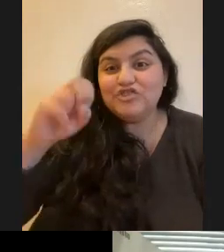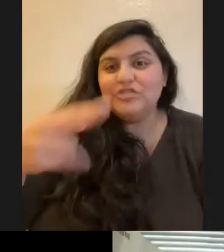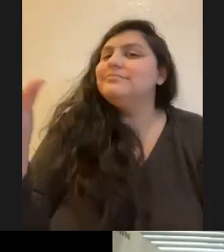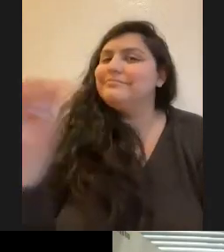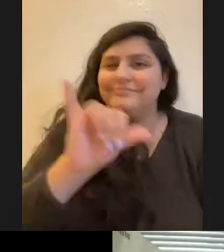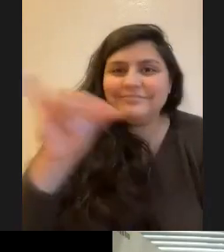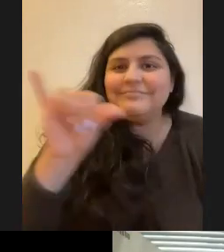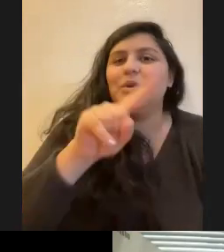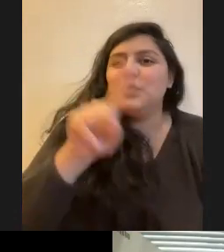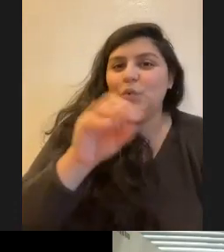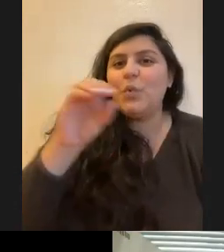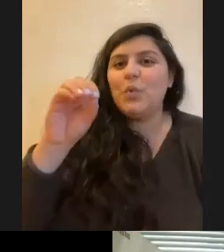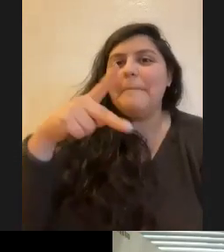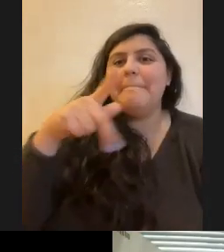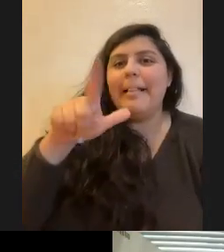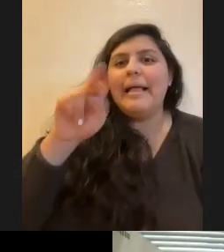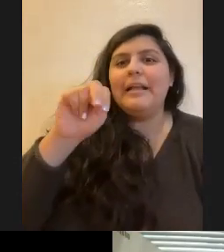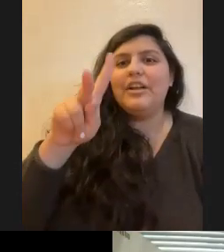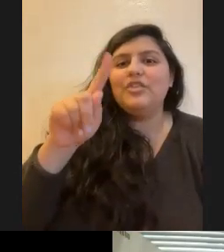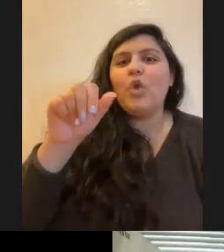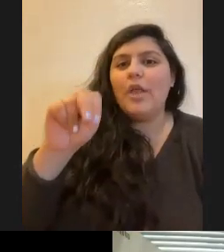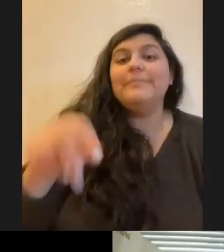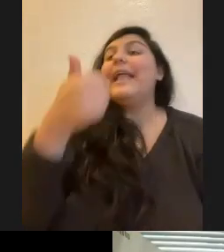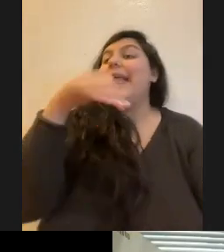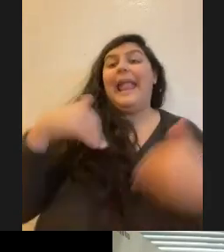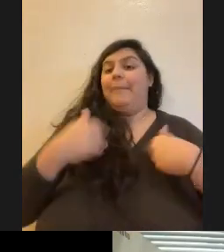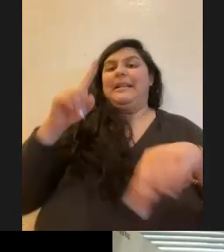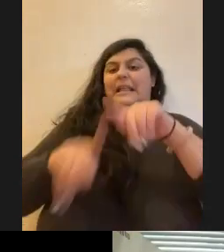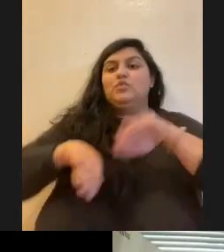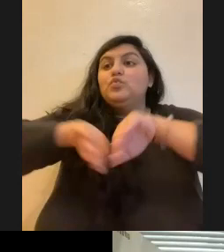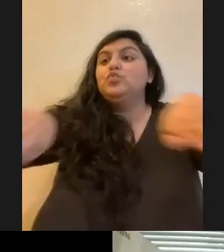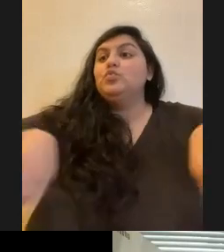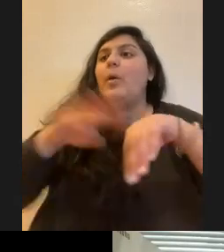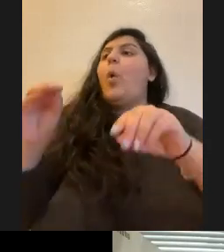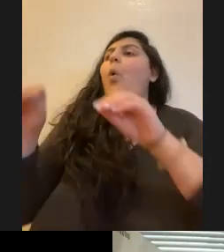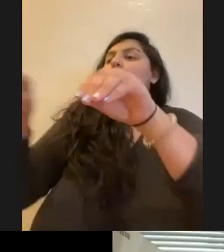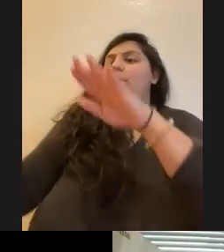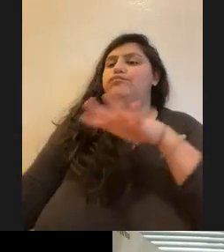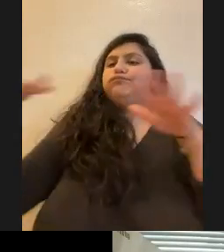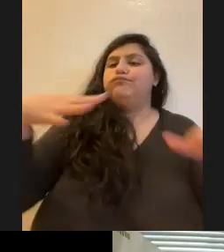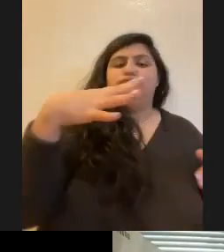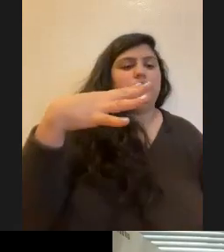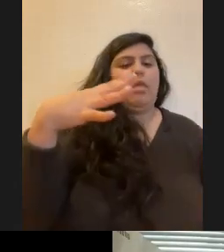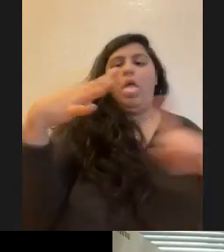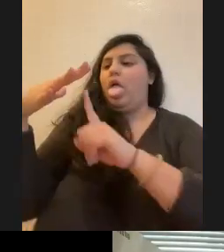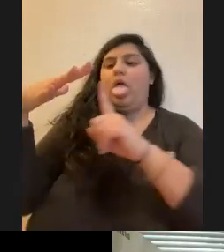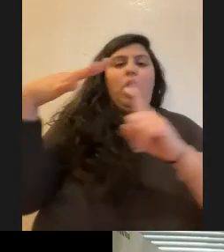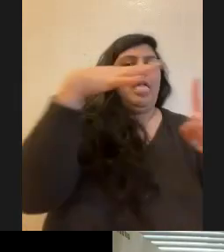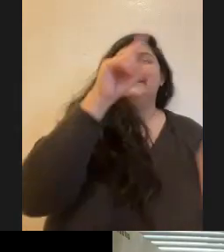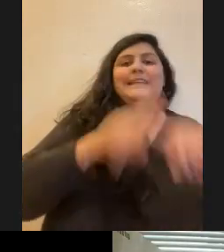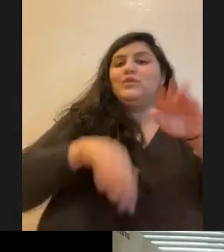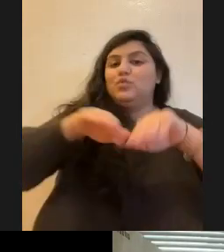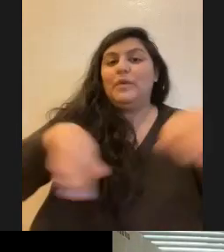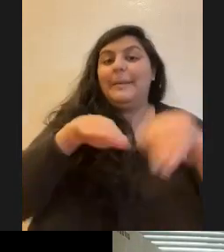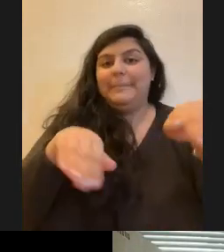broad classification for just any animal that can't swim against a current. So some of these big animals, you think like, oh, that's a big animal, it